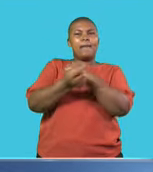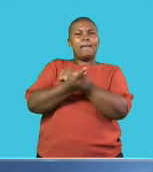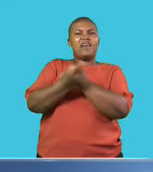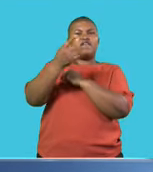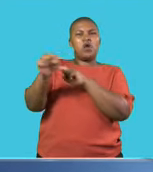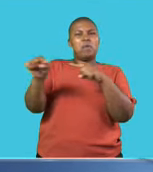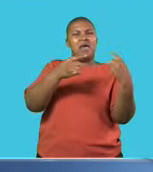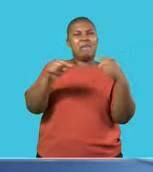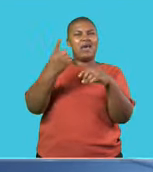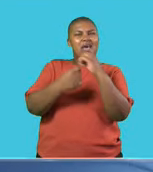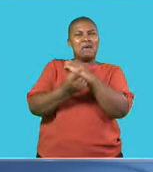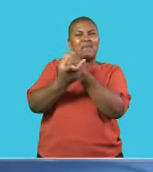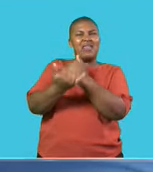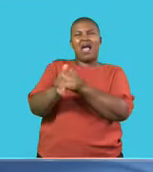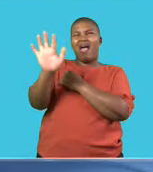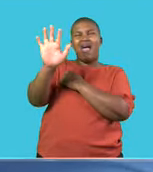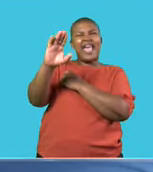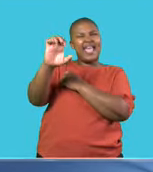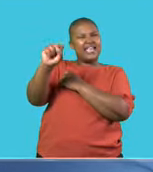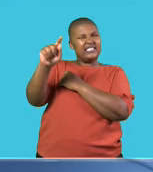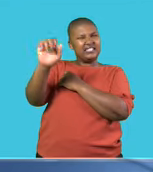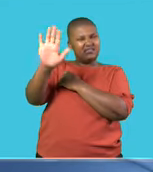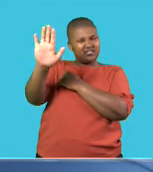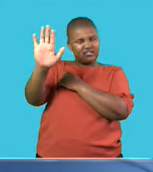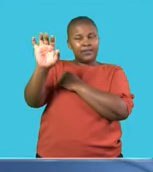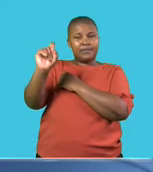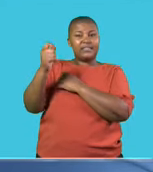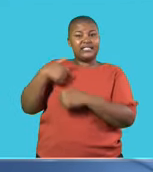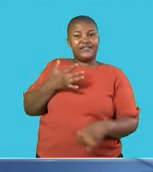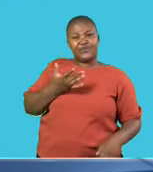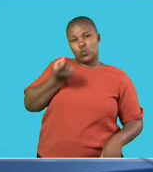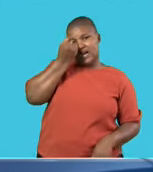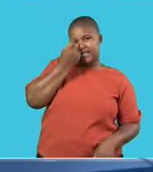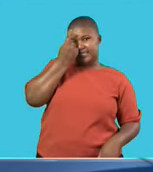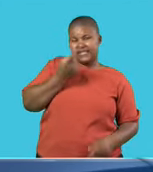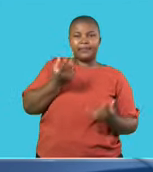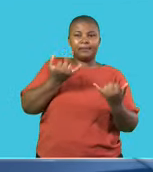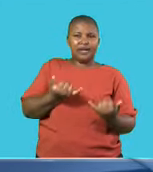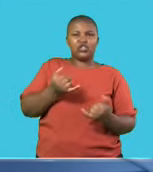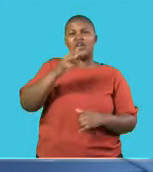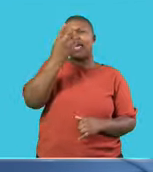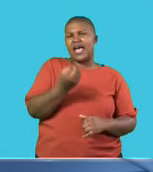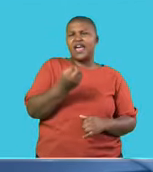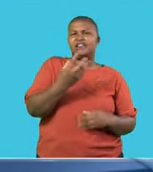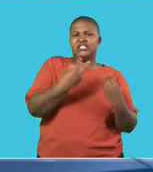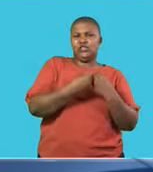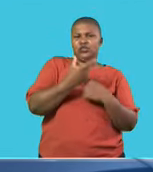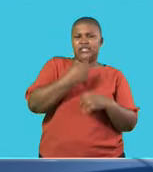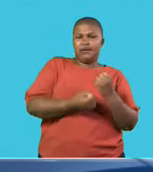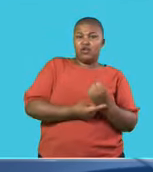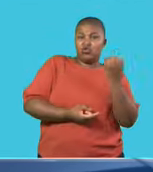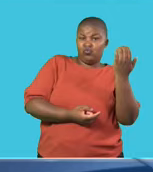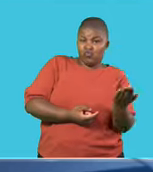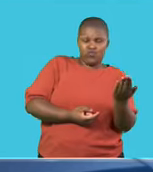conflict in the Middle East. We wanted to understand the correlation to say, okay, there are resistance movement that